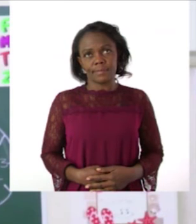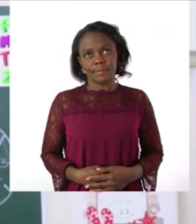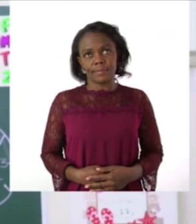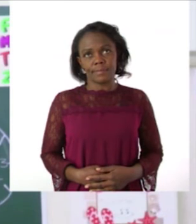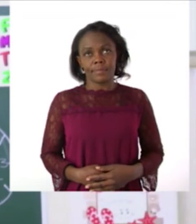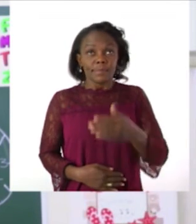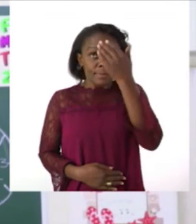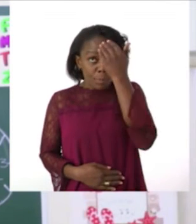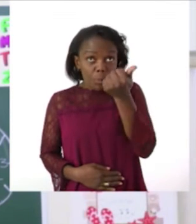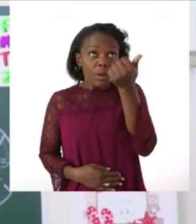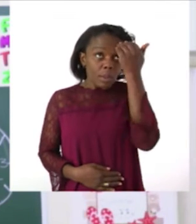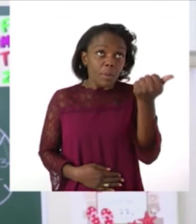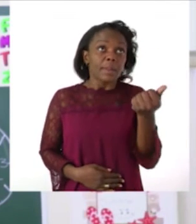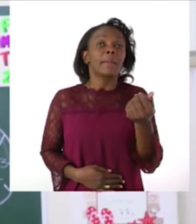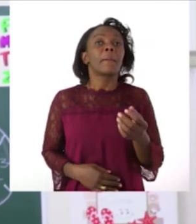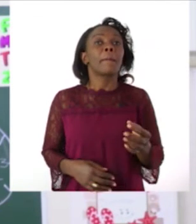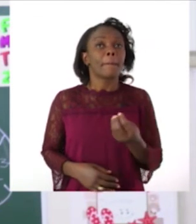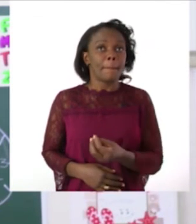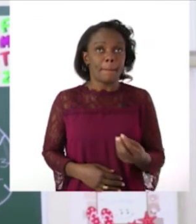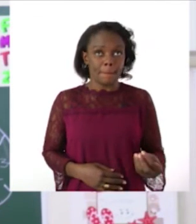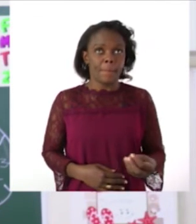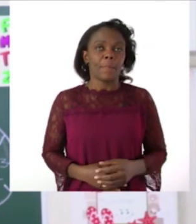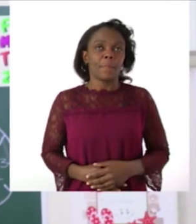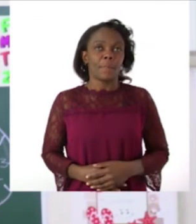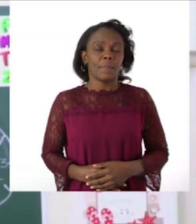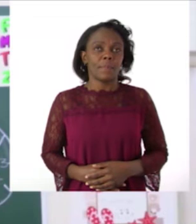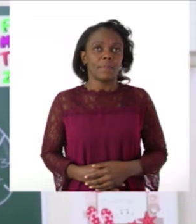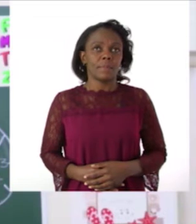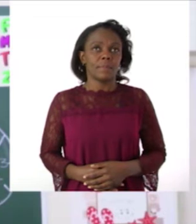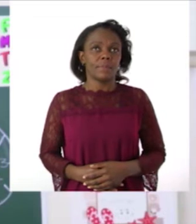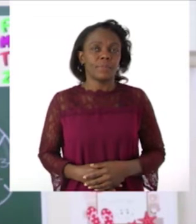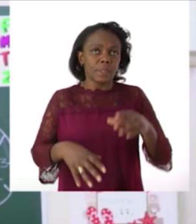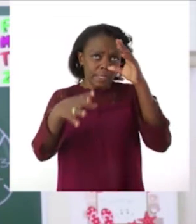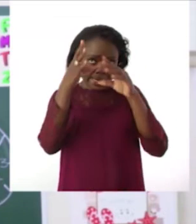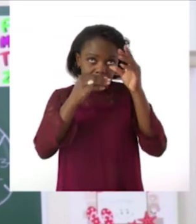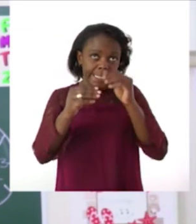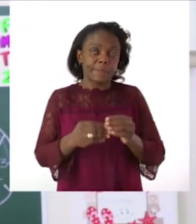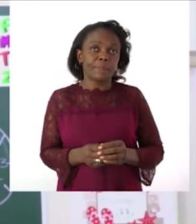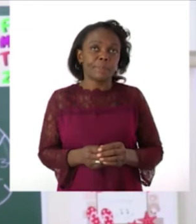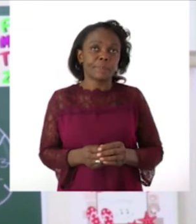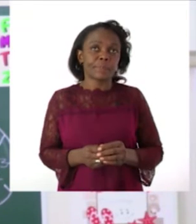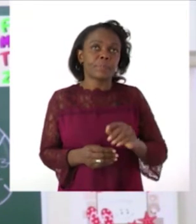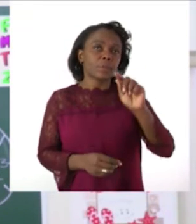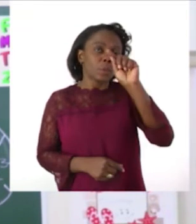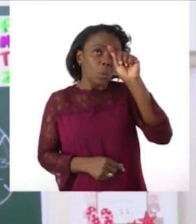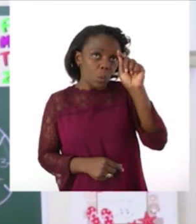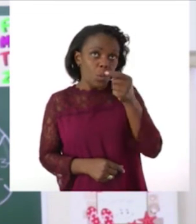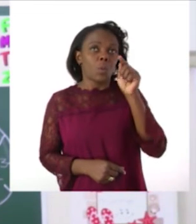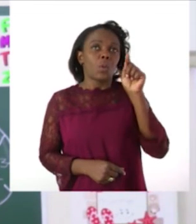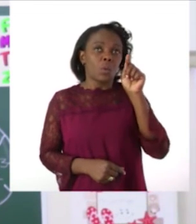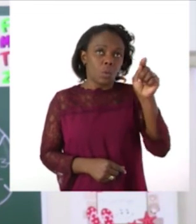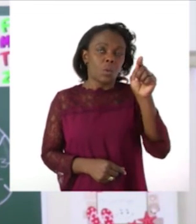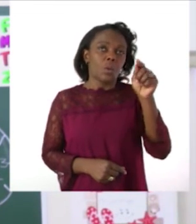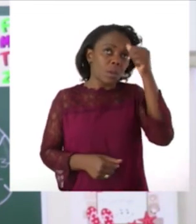Good morning, learners. Okay, we have learned about the punctuations, remember, the